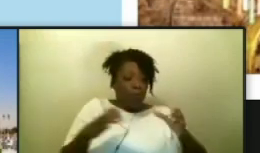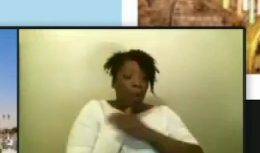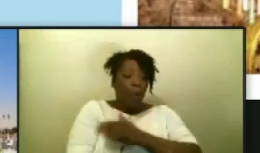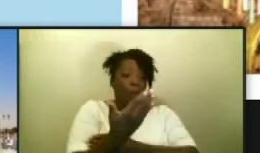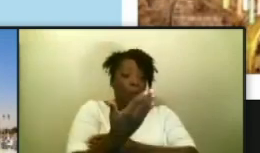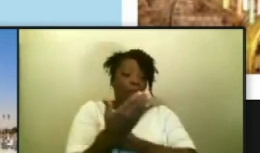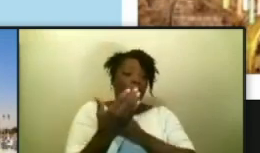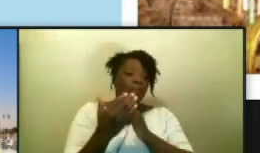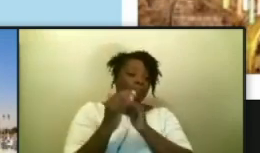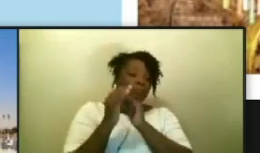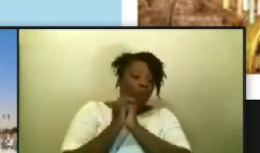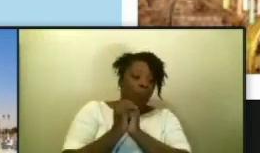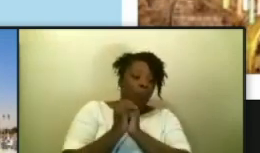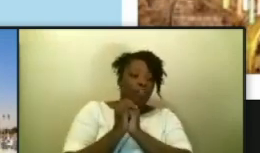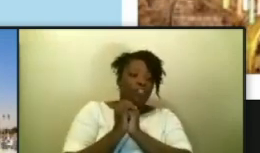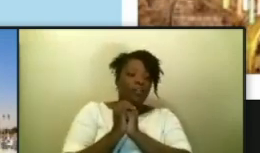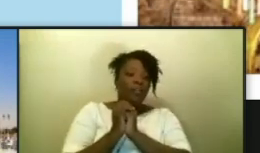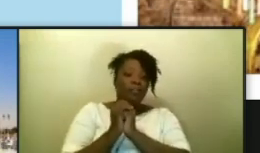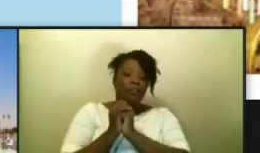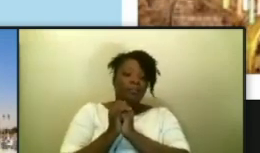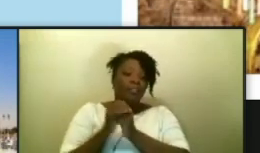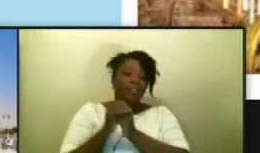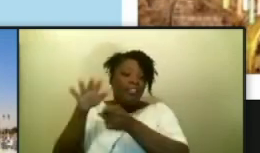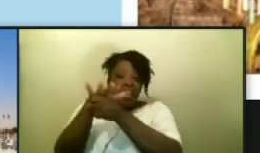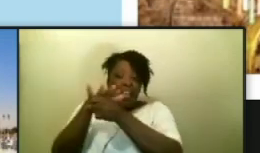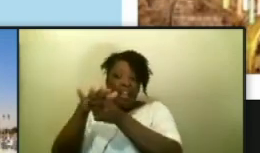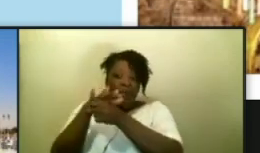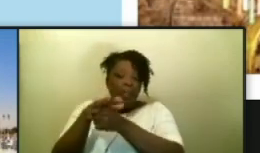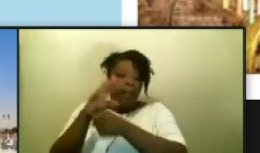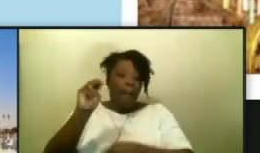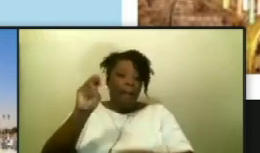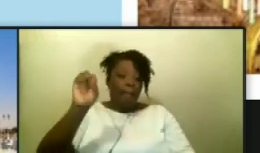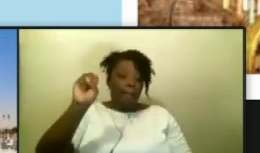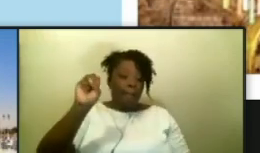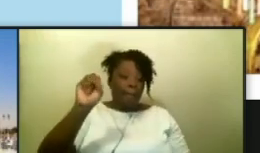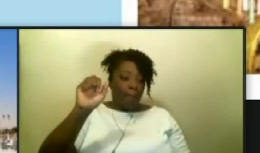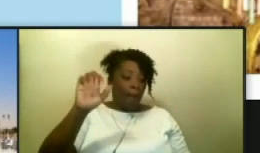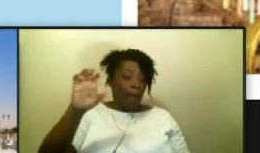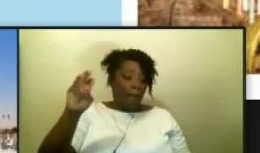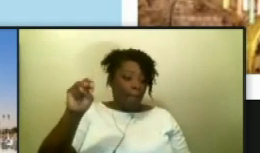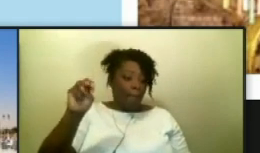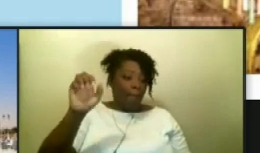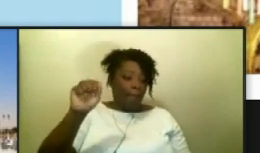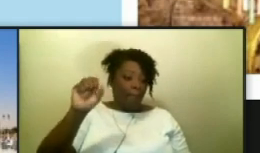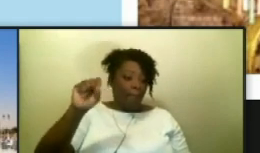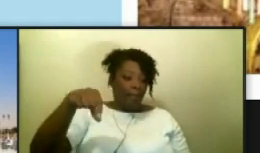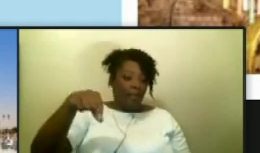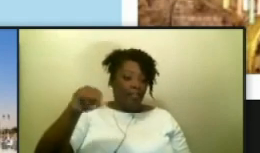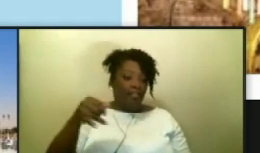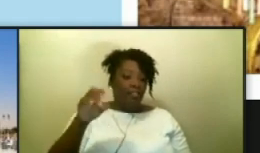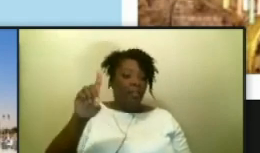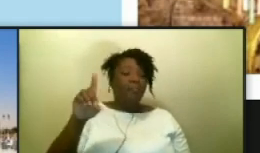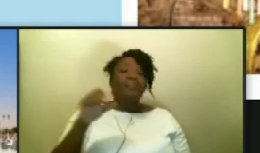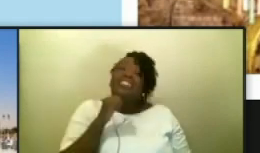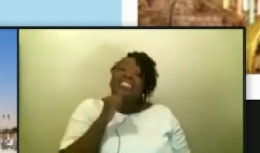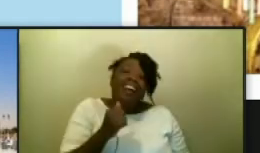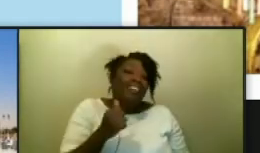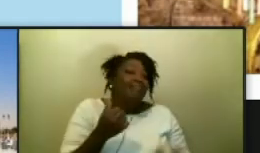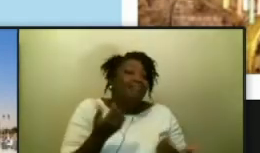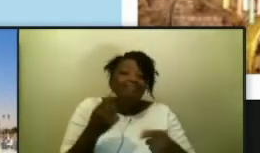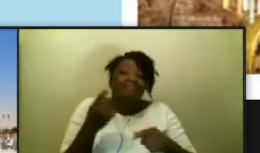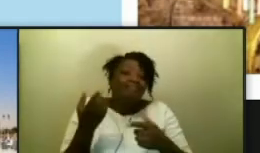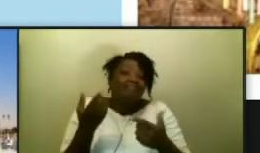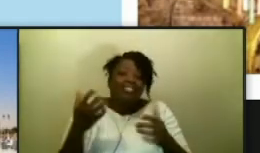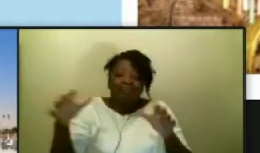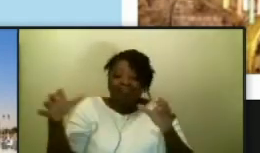local mosque. And again, because we're not able to gather together, a lot of different mosques around Detroit and around Canton and all over the state and the